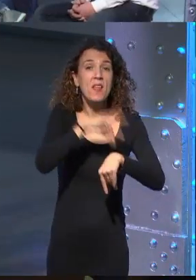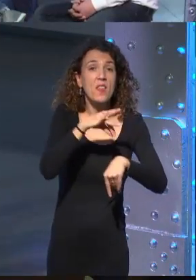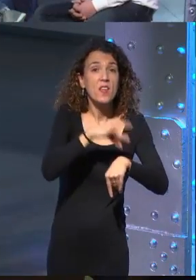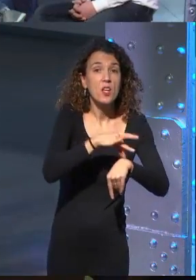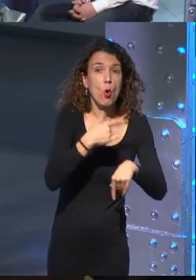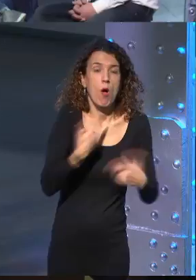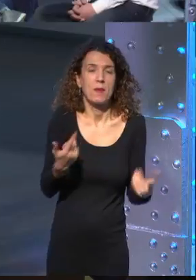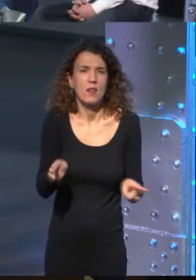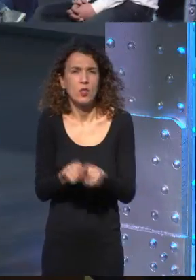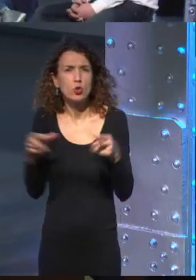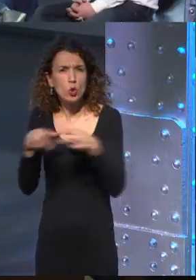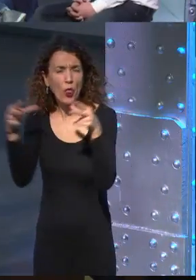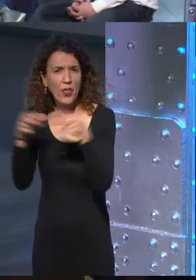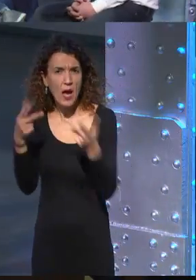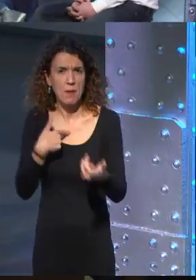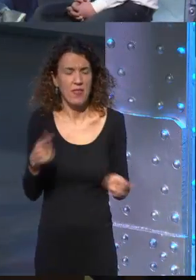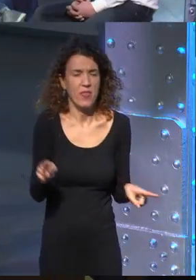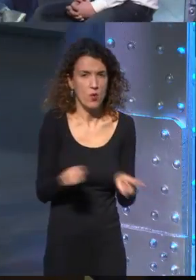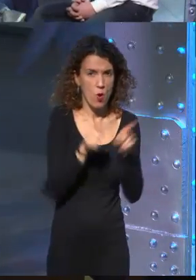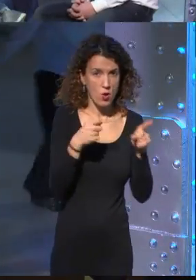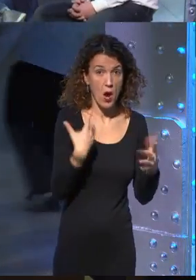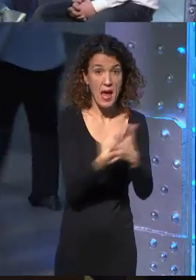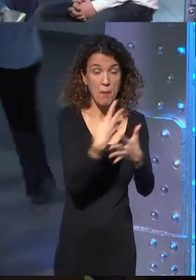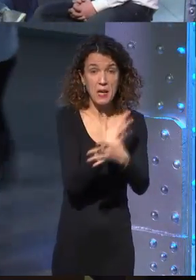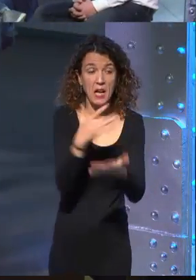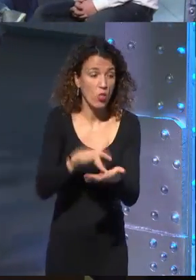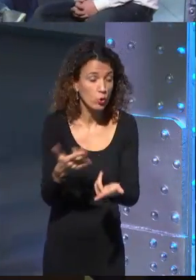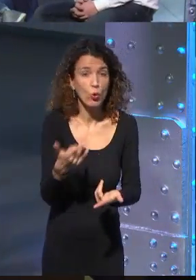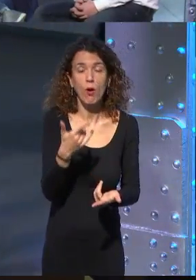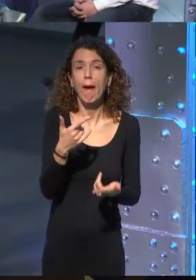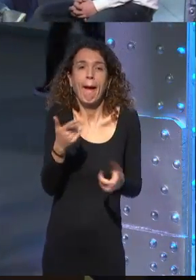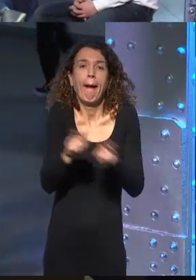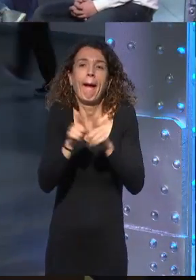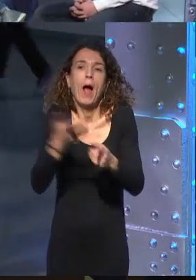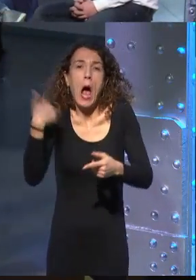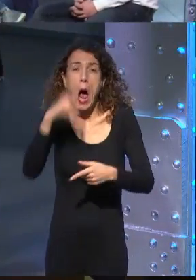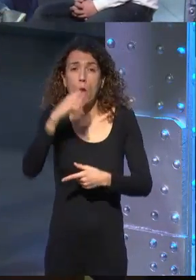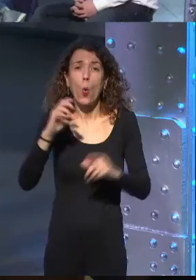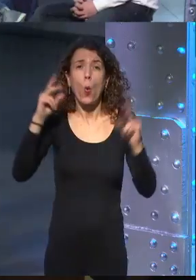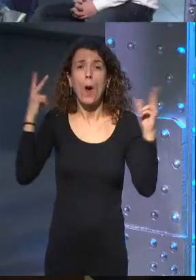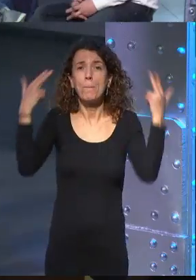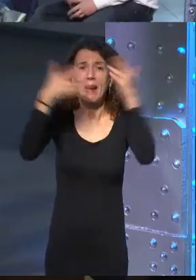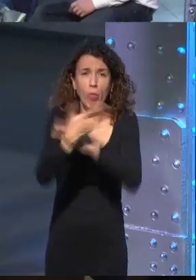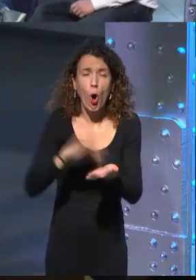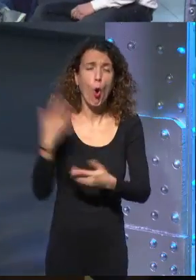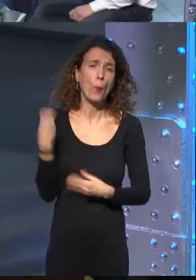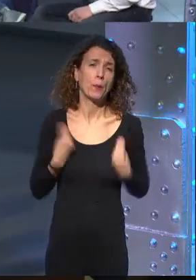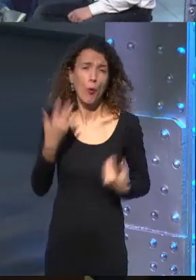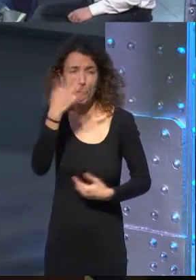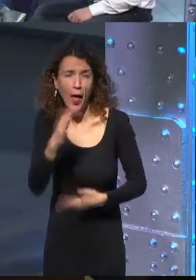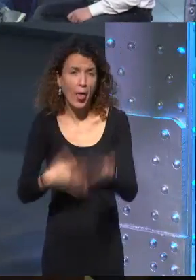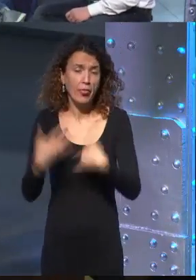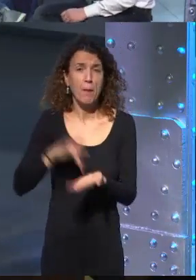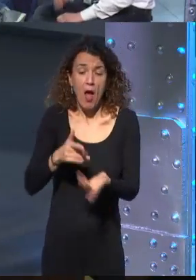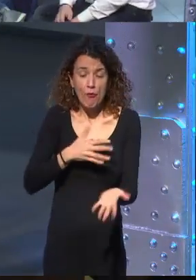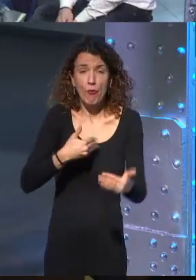their smartphones in certain topics, because there are certain topics that are really totally relevant for me. If I want to